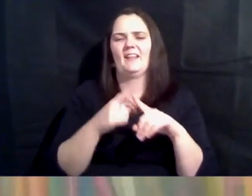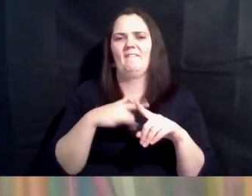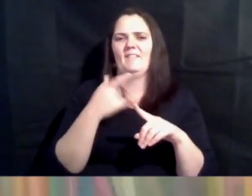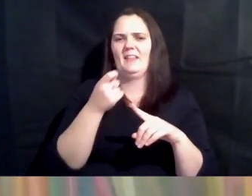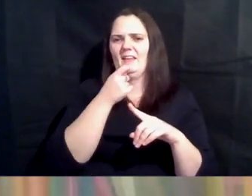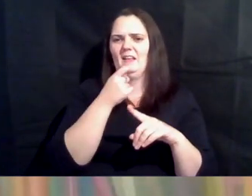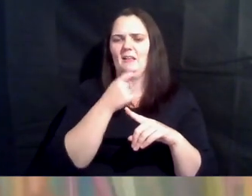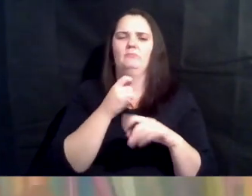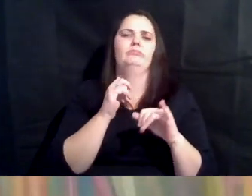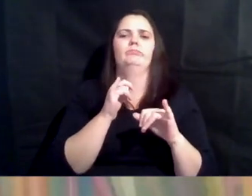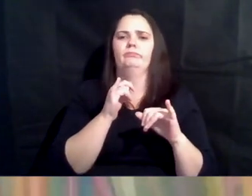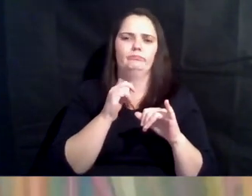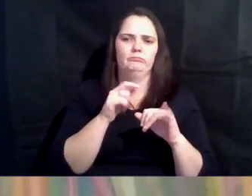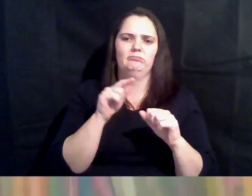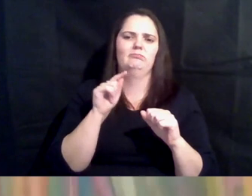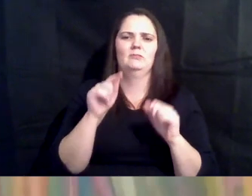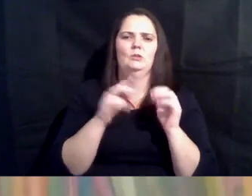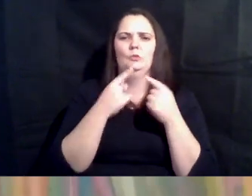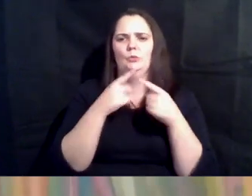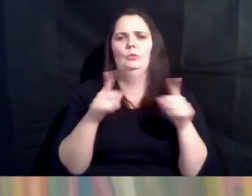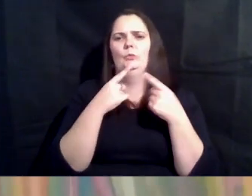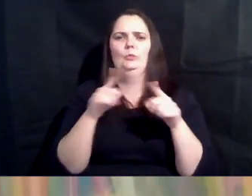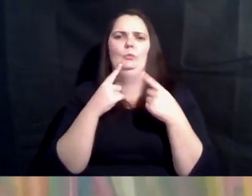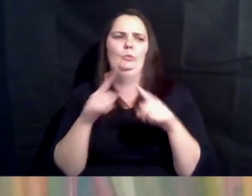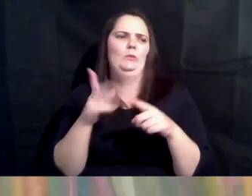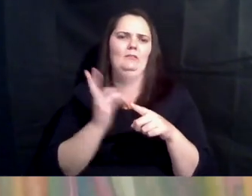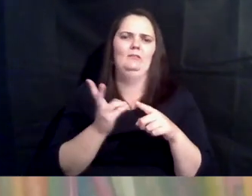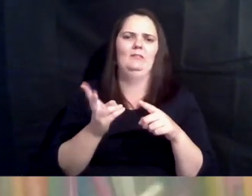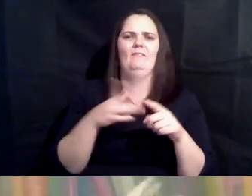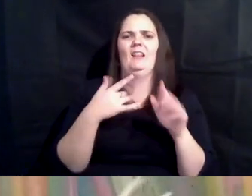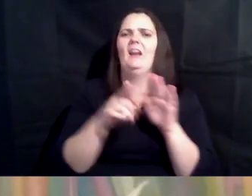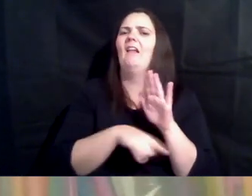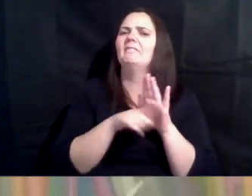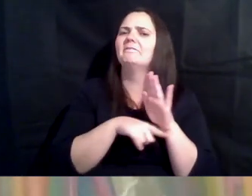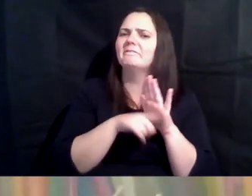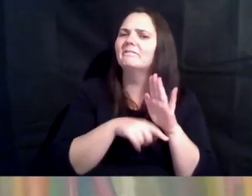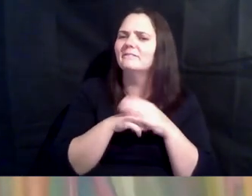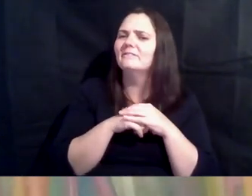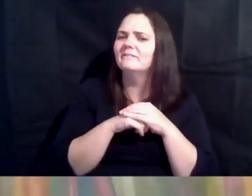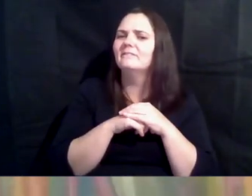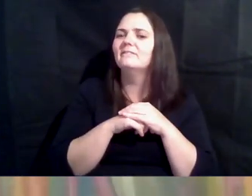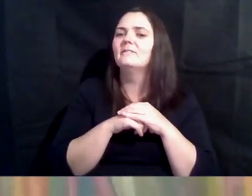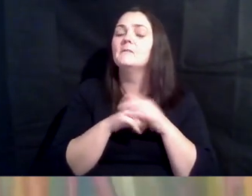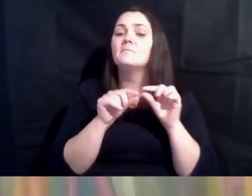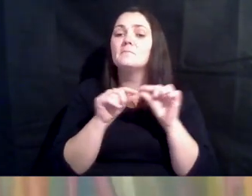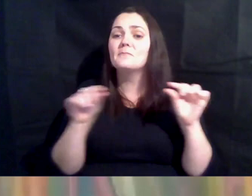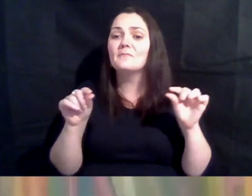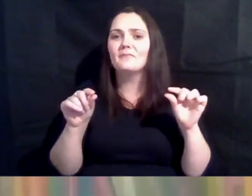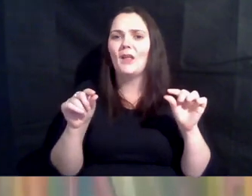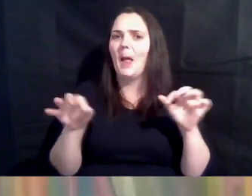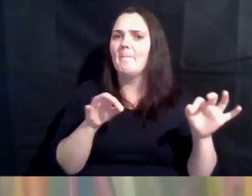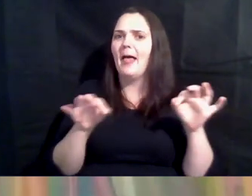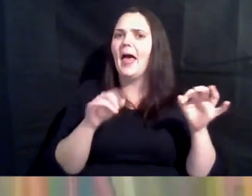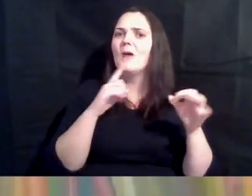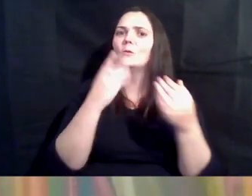feeling a bit grim this day. I've just got some construction paper, going to Skype with some pals to